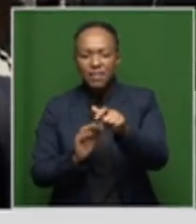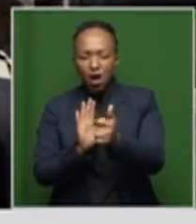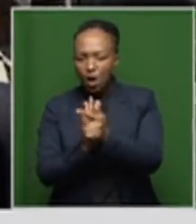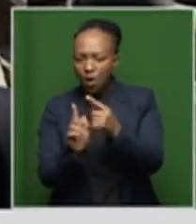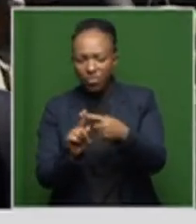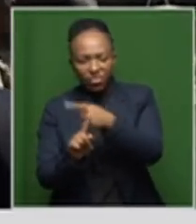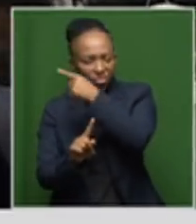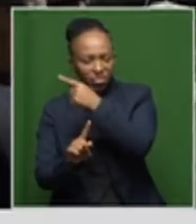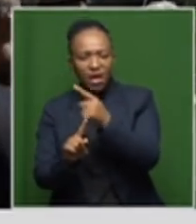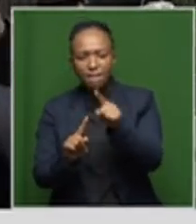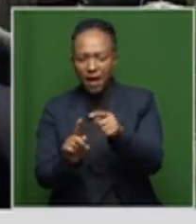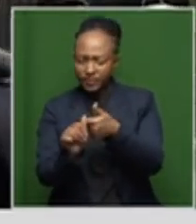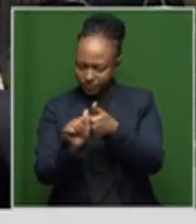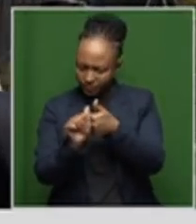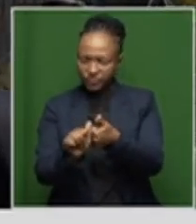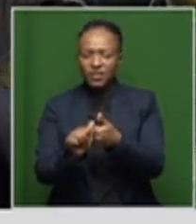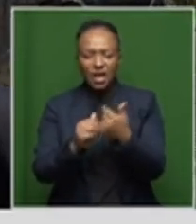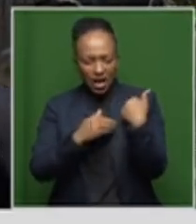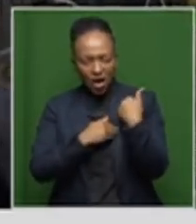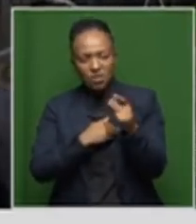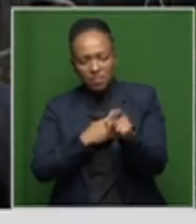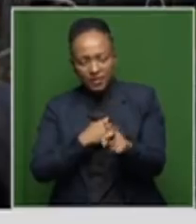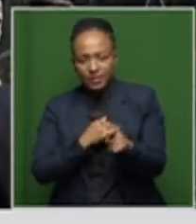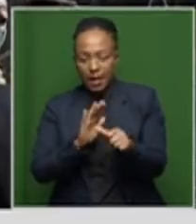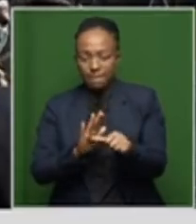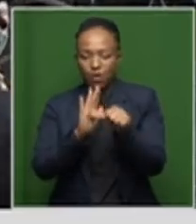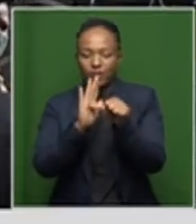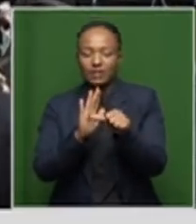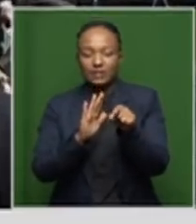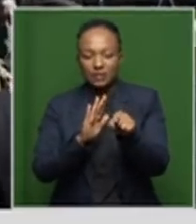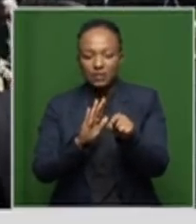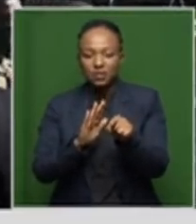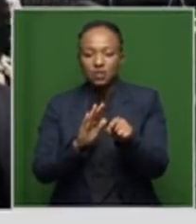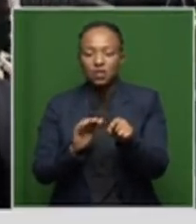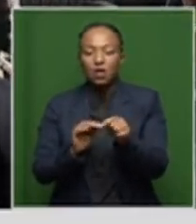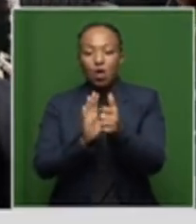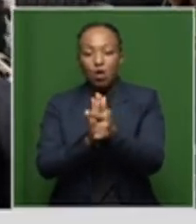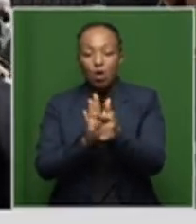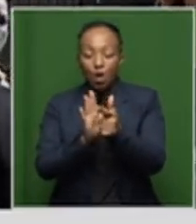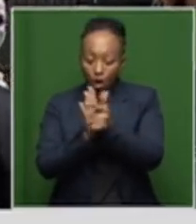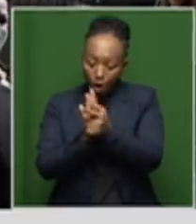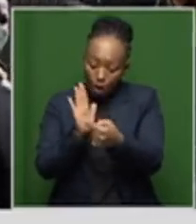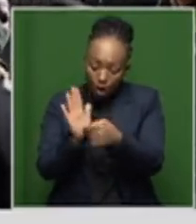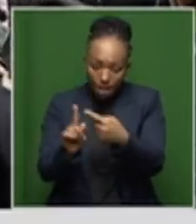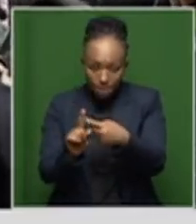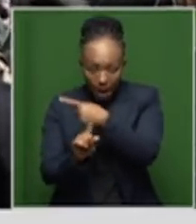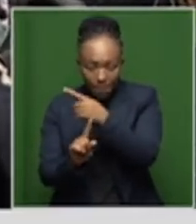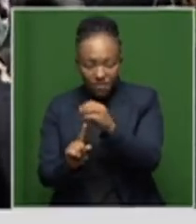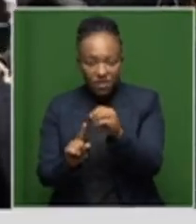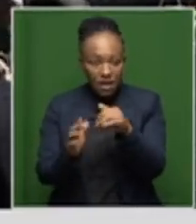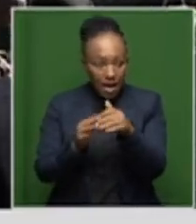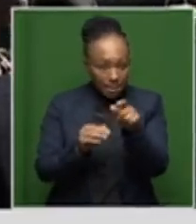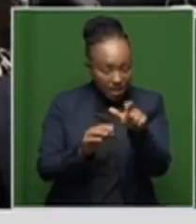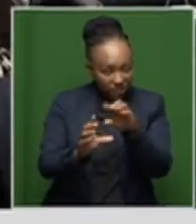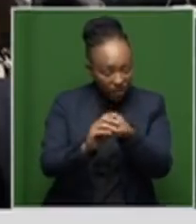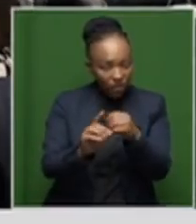account in terms of the constitution of this country. So what is key and what is important is that law has been broken, and those people who have broken the